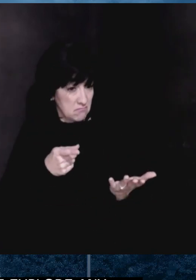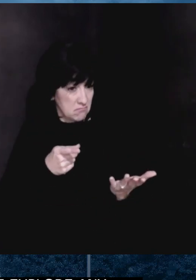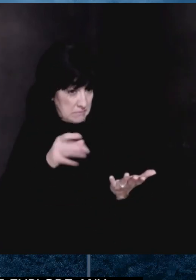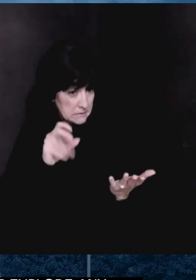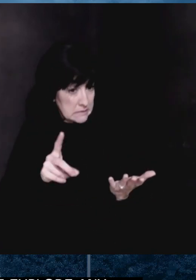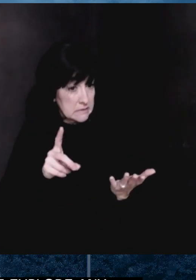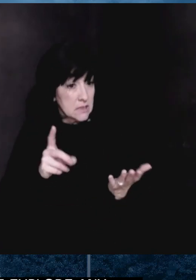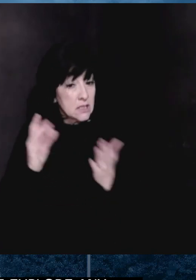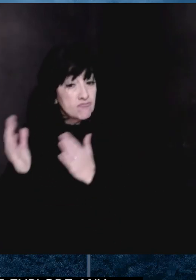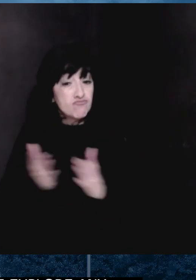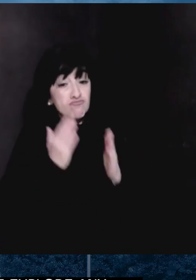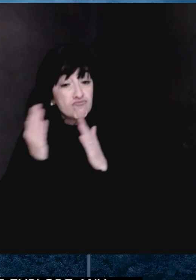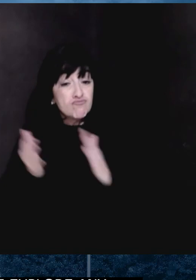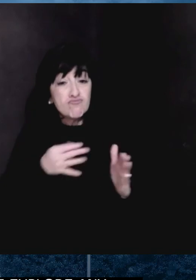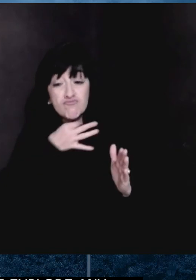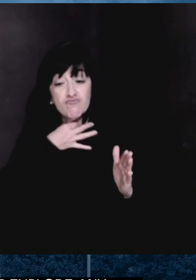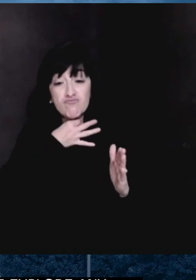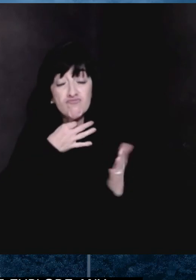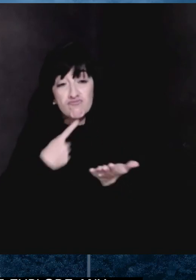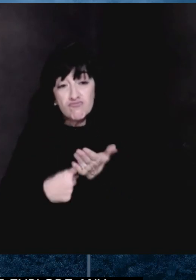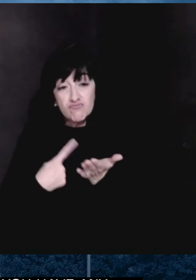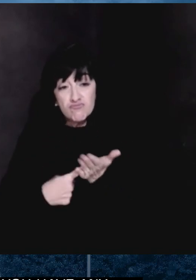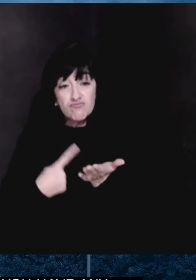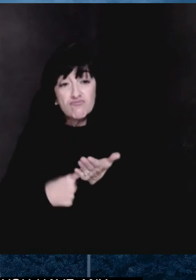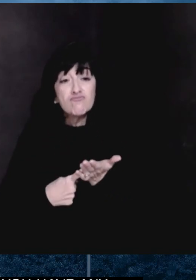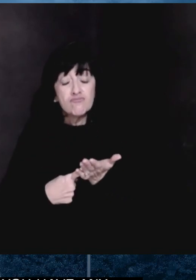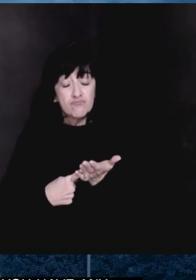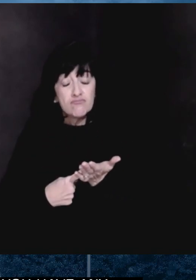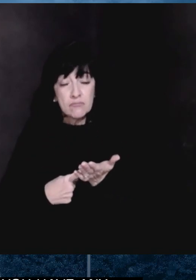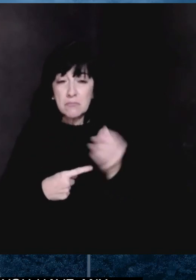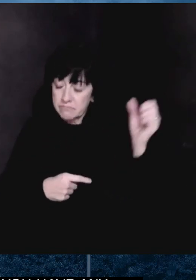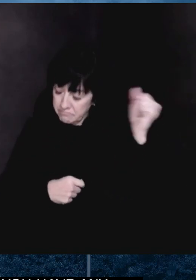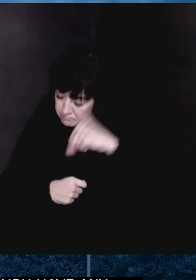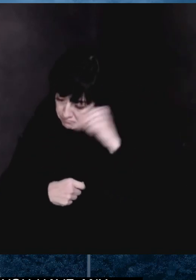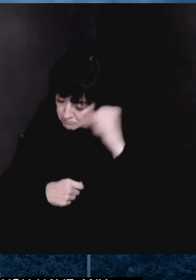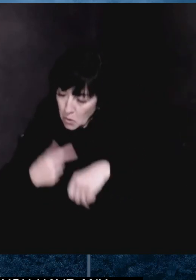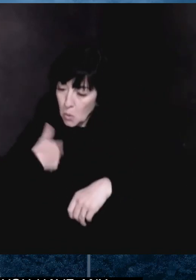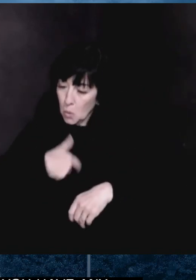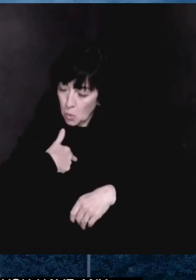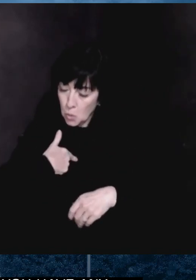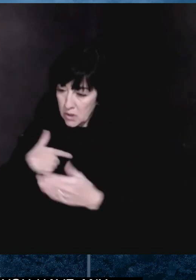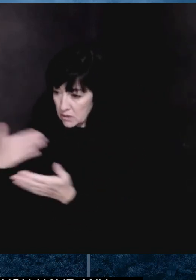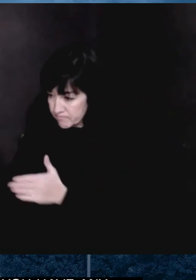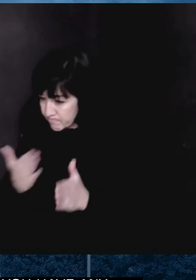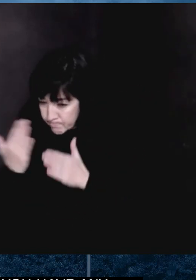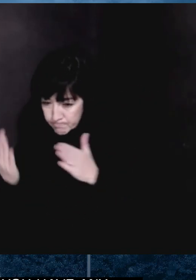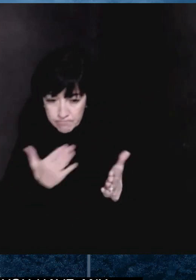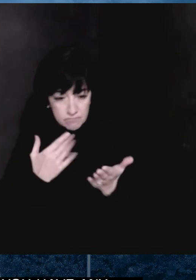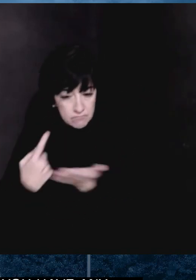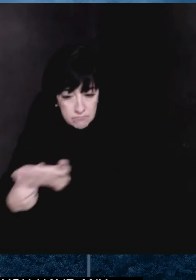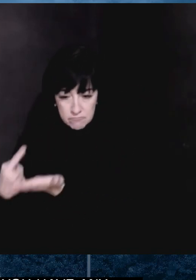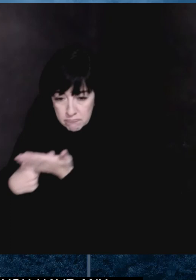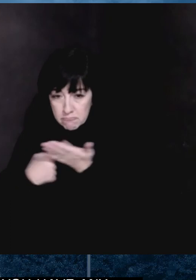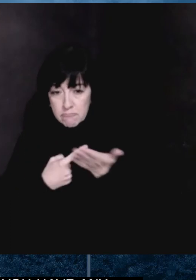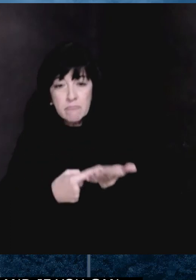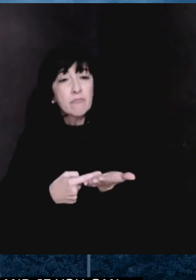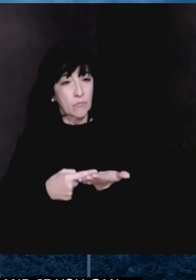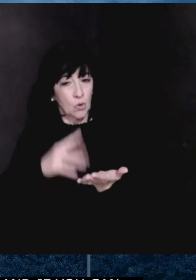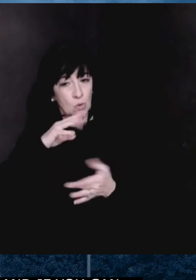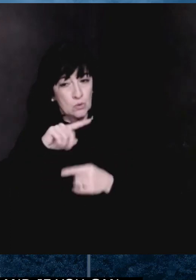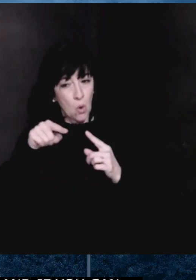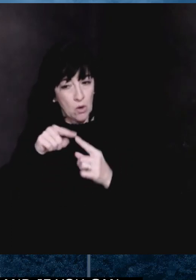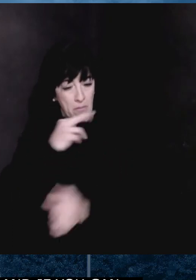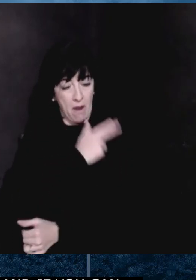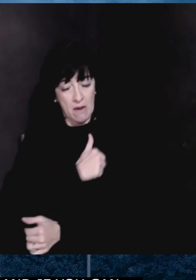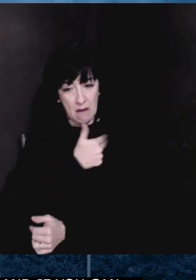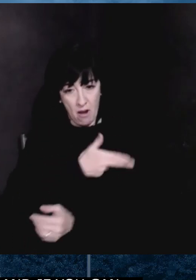all? Yeah, so we talk about that all the time when we talk about hospital capacity, and hopefully you saw the